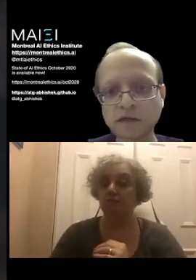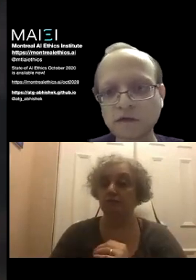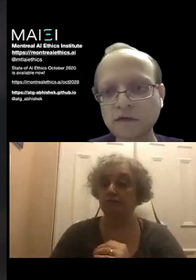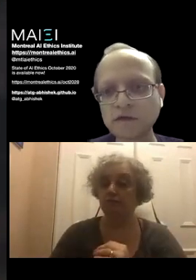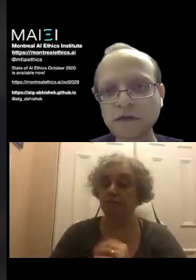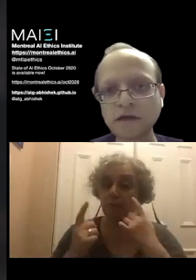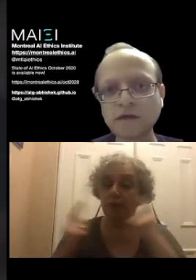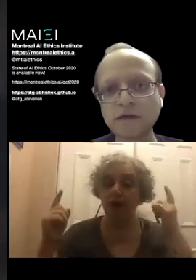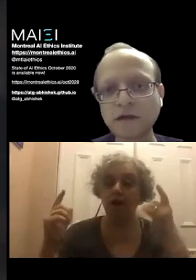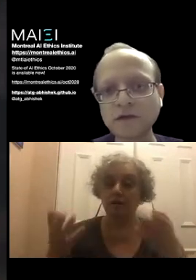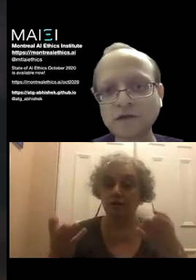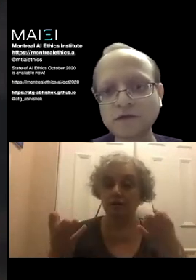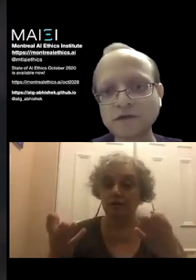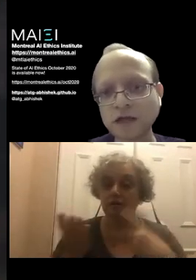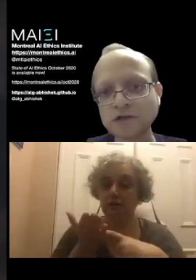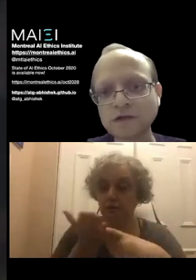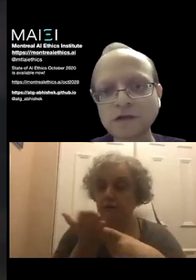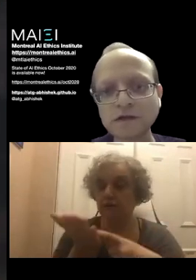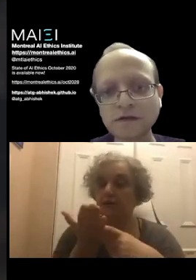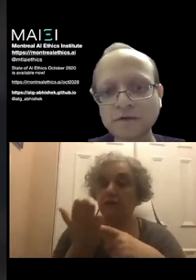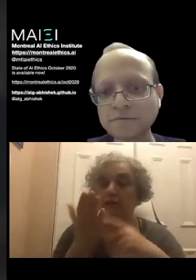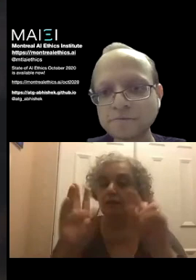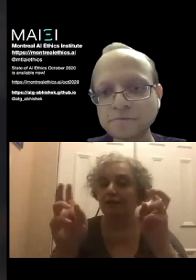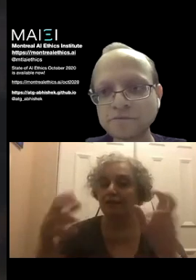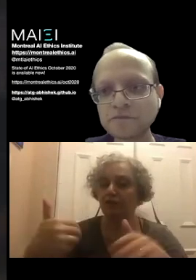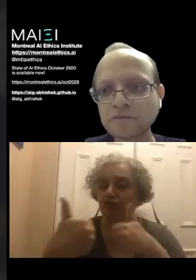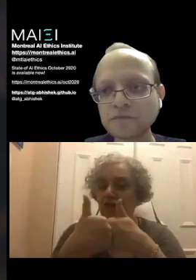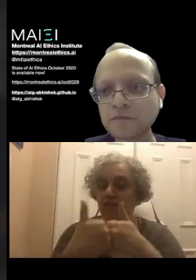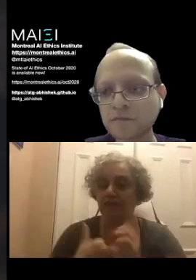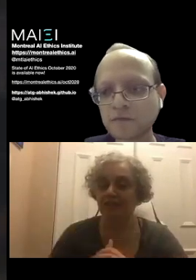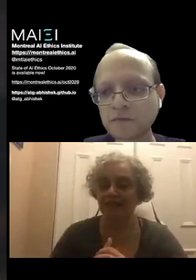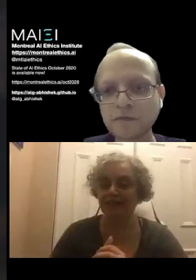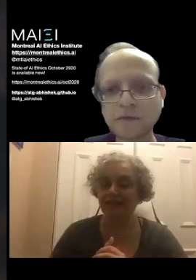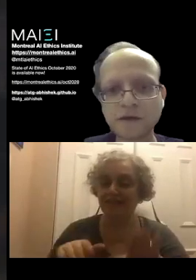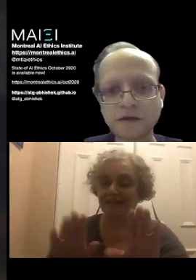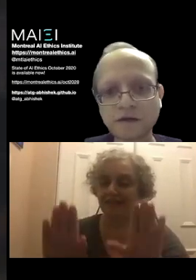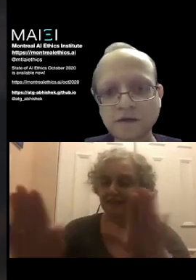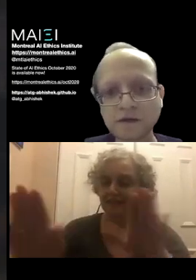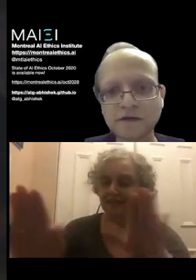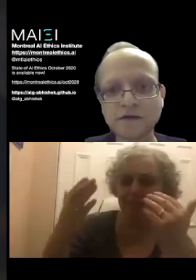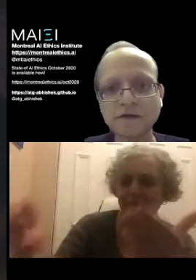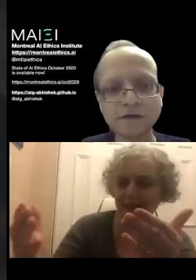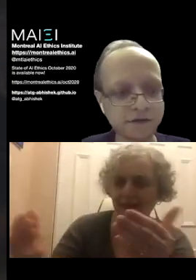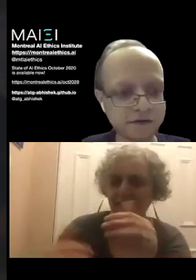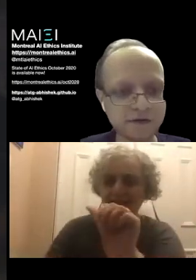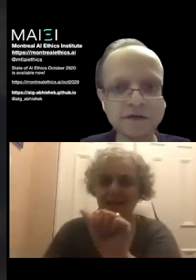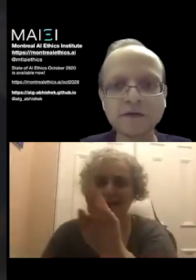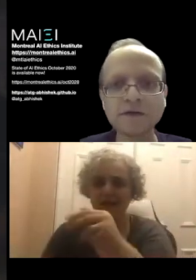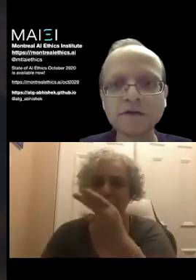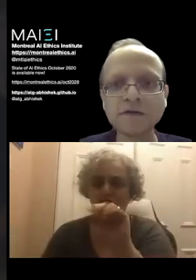Finally, let's, get into the challenges. Great, thank you very much, Abhishek. And